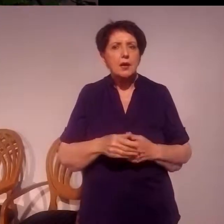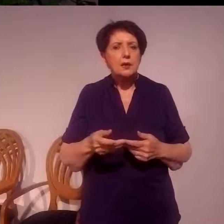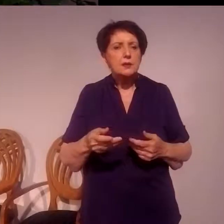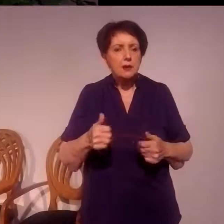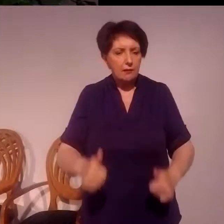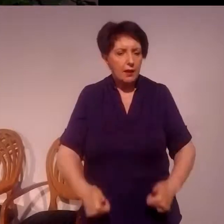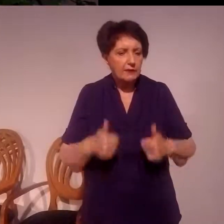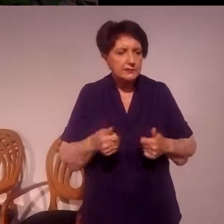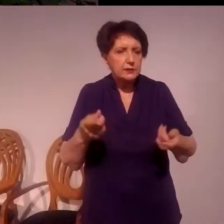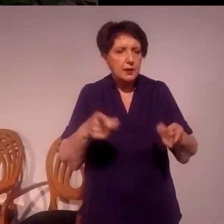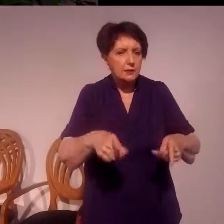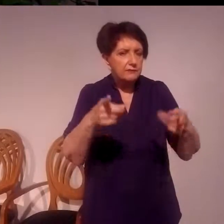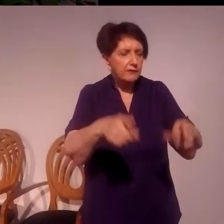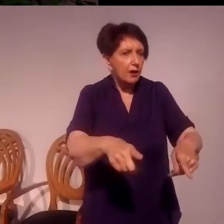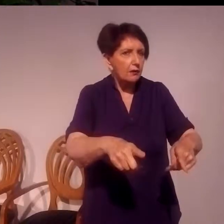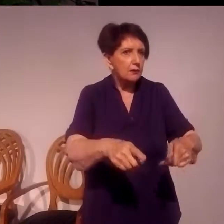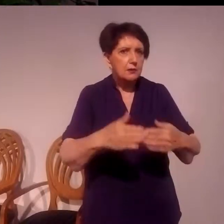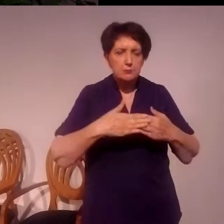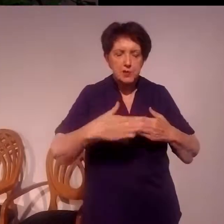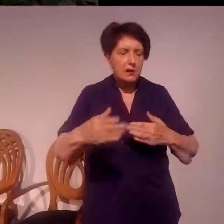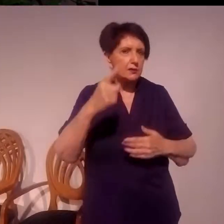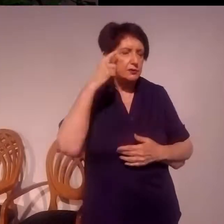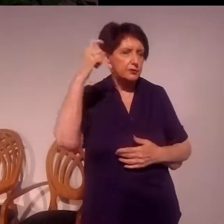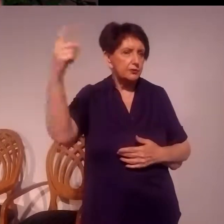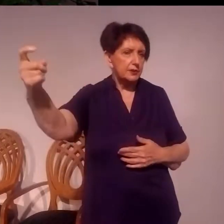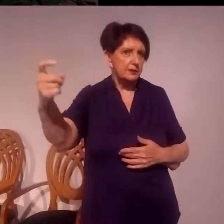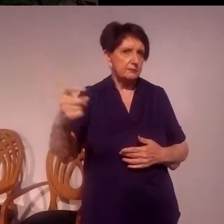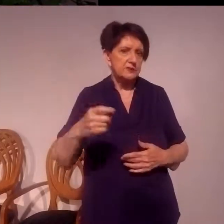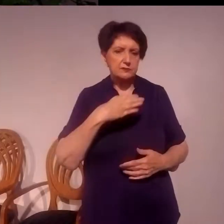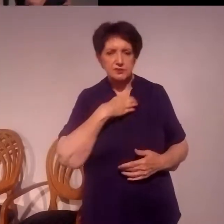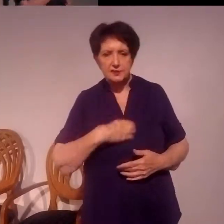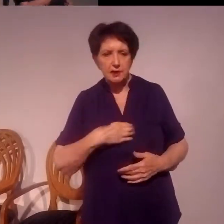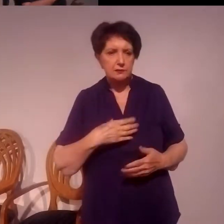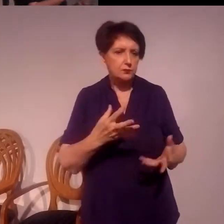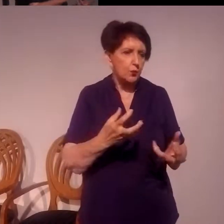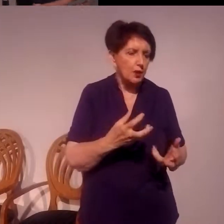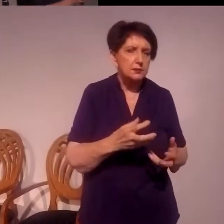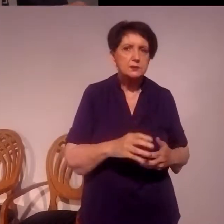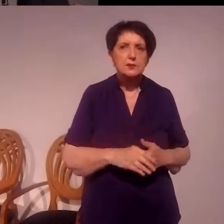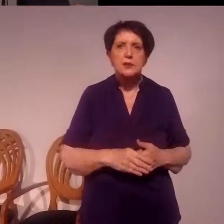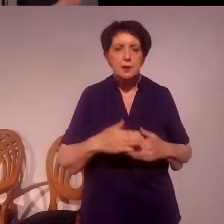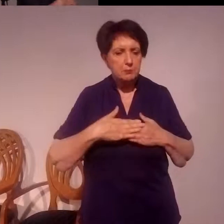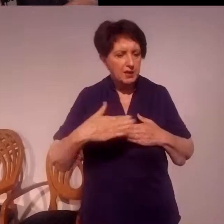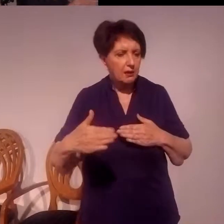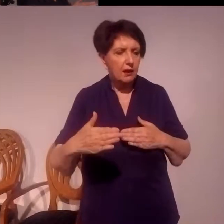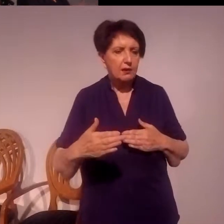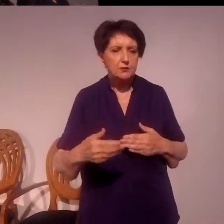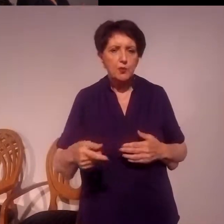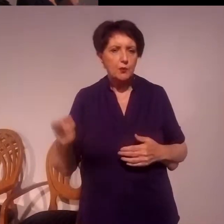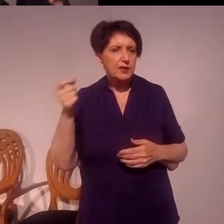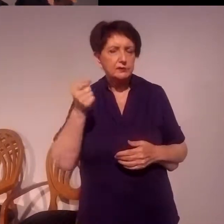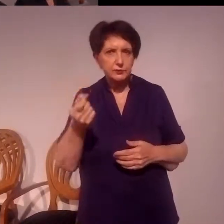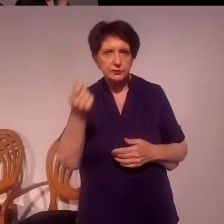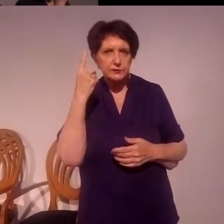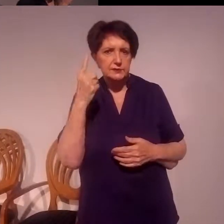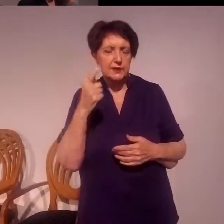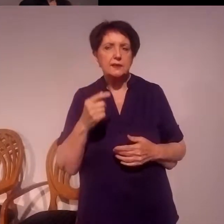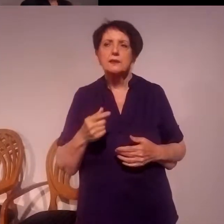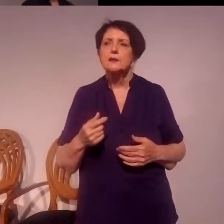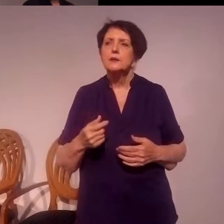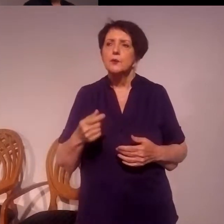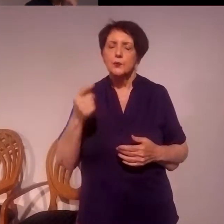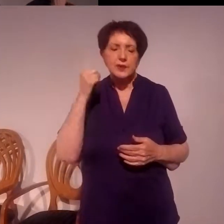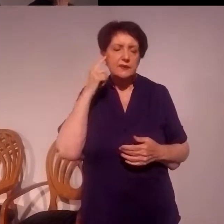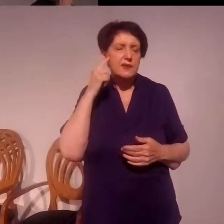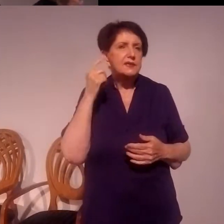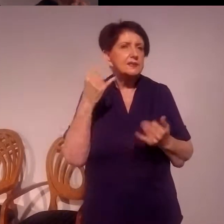our lives beyond our wildest dreams, desires, wants, beyond what we can think today until we have more